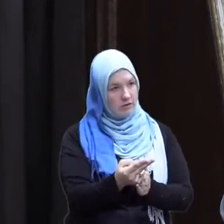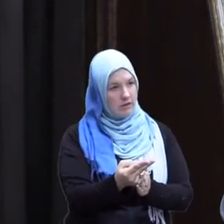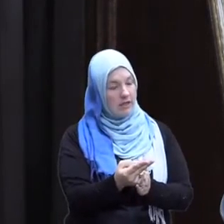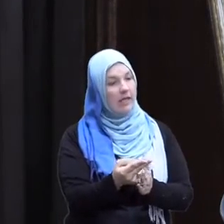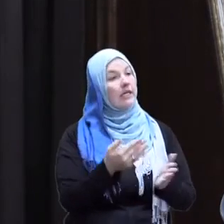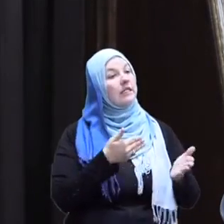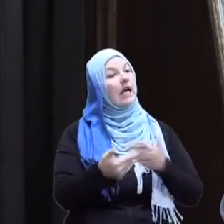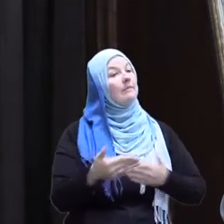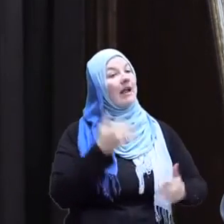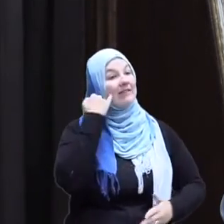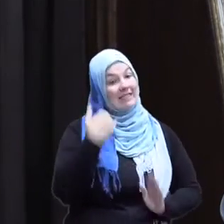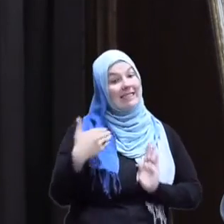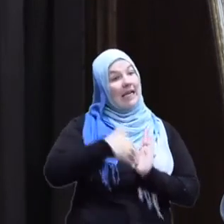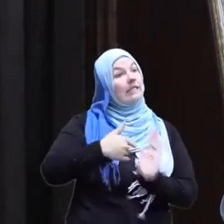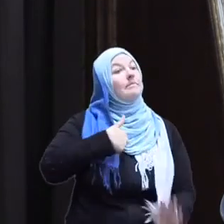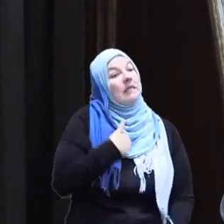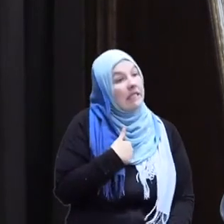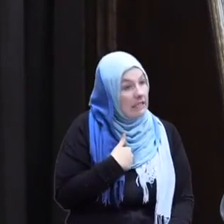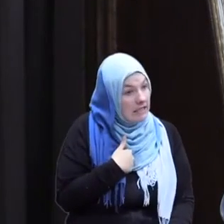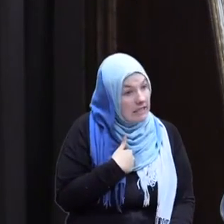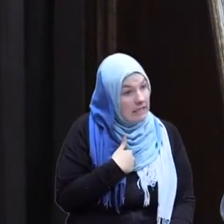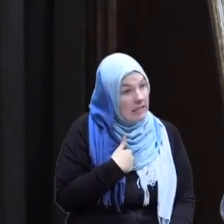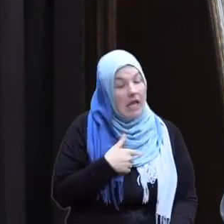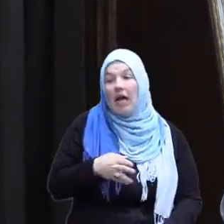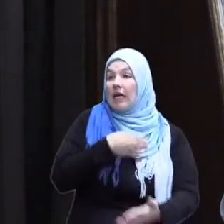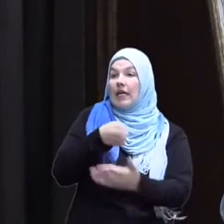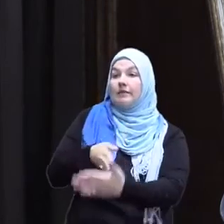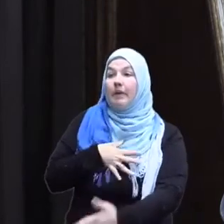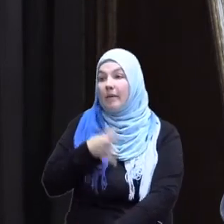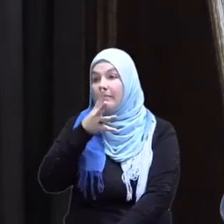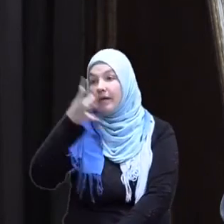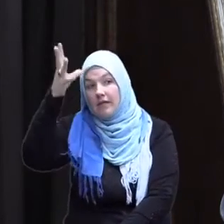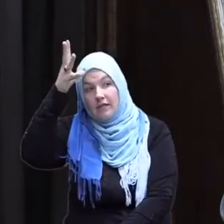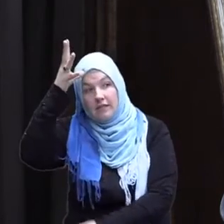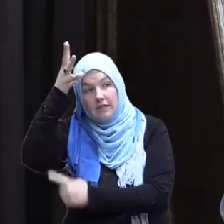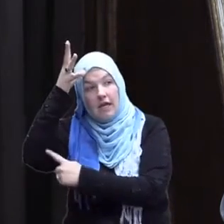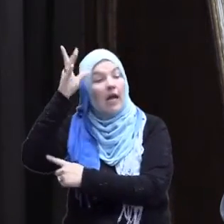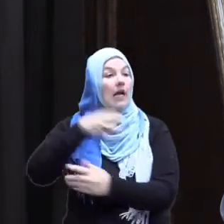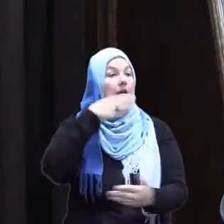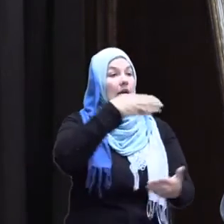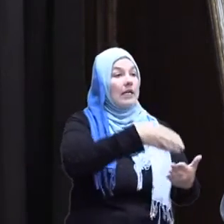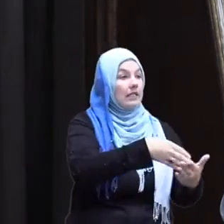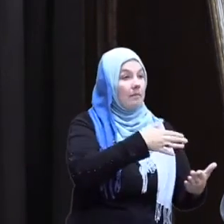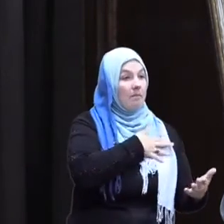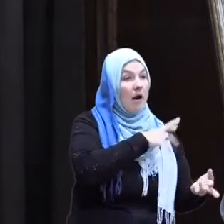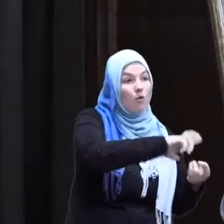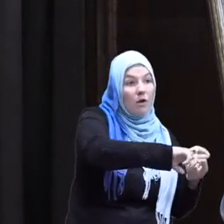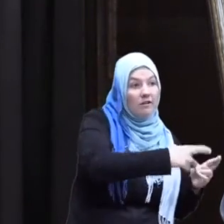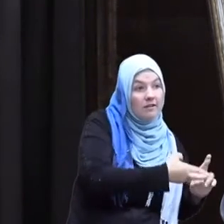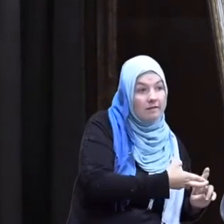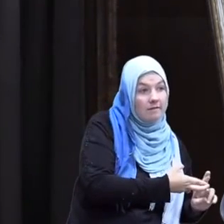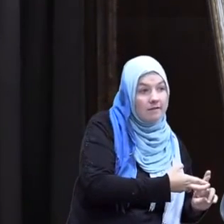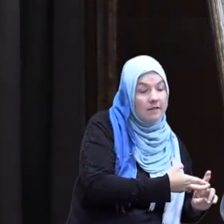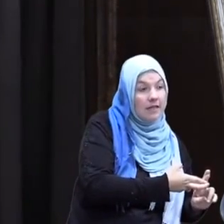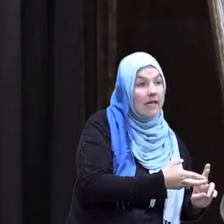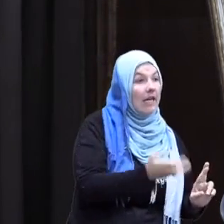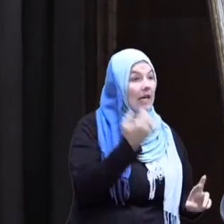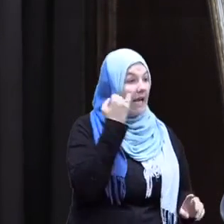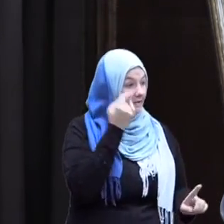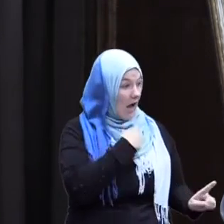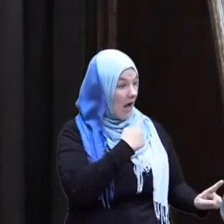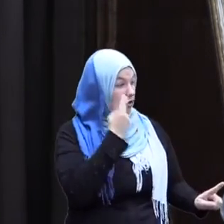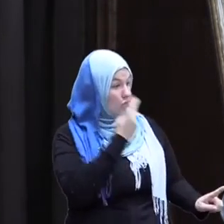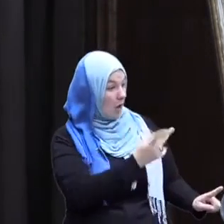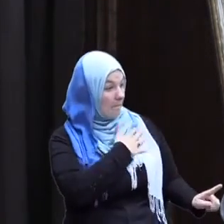against yourself, your parents, your kin, your relatives. Just say